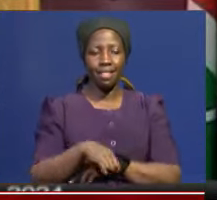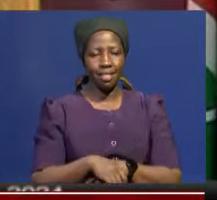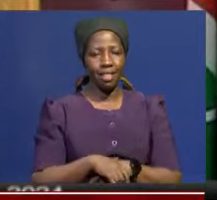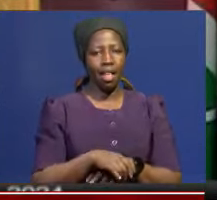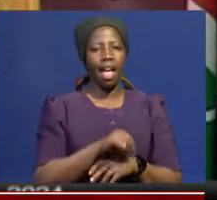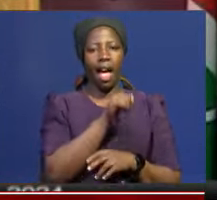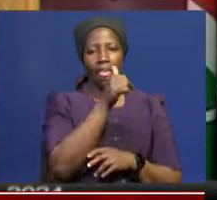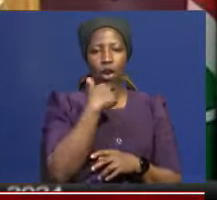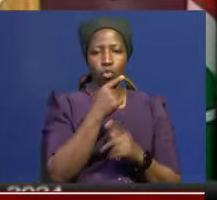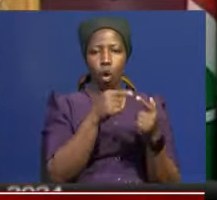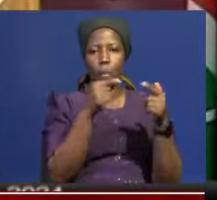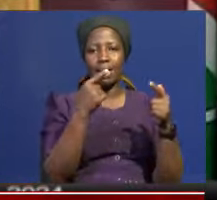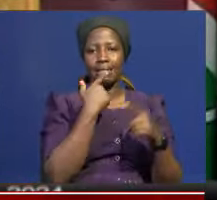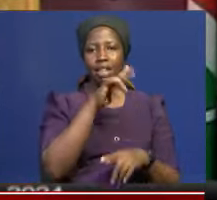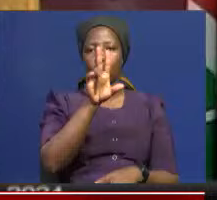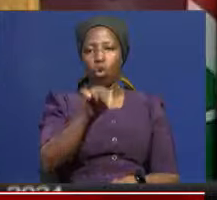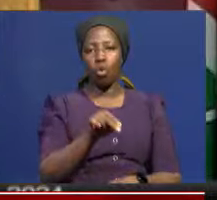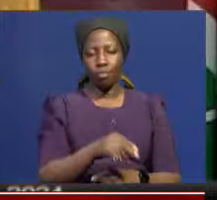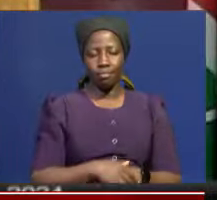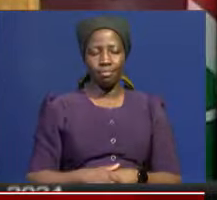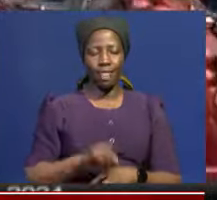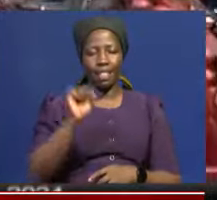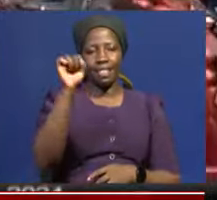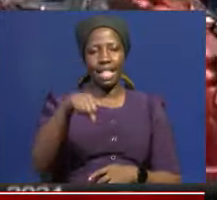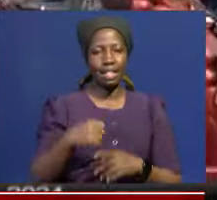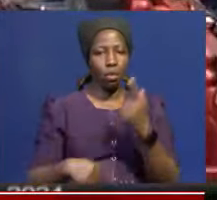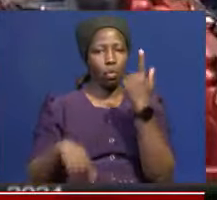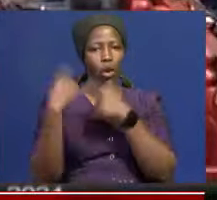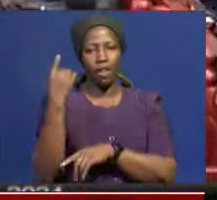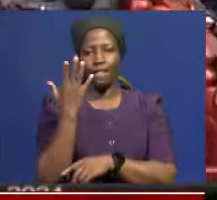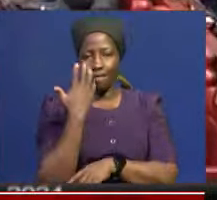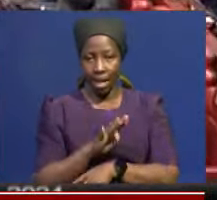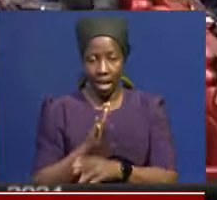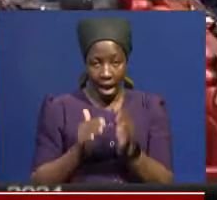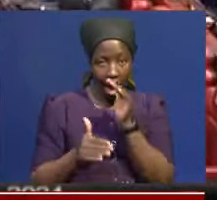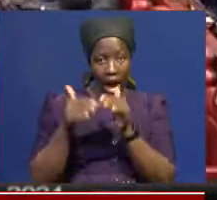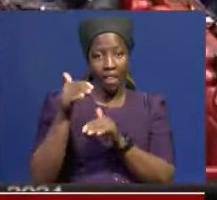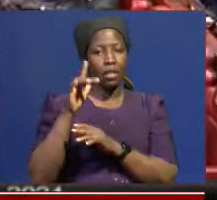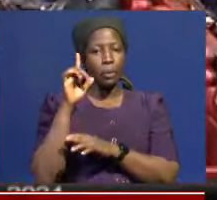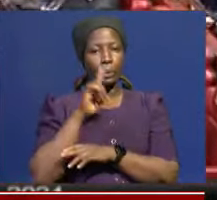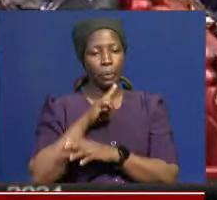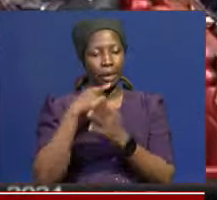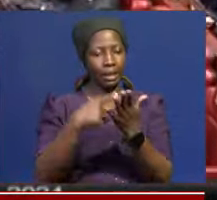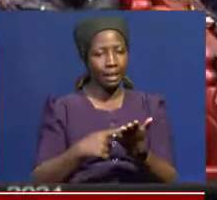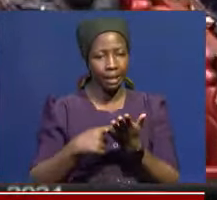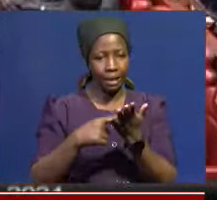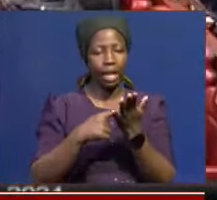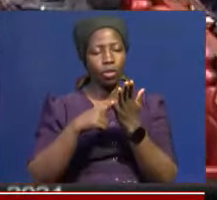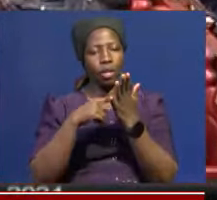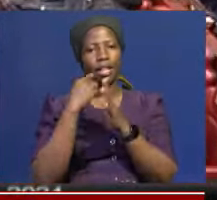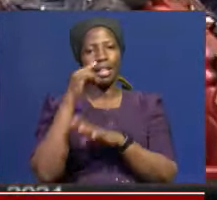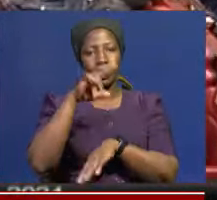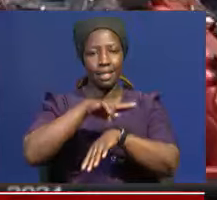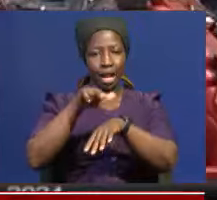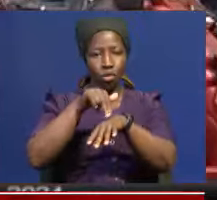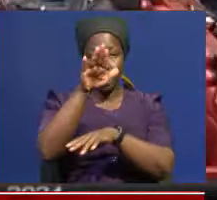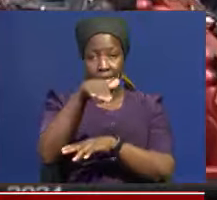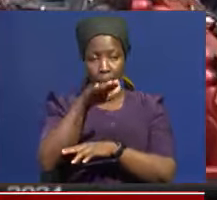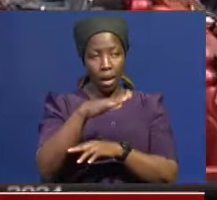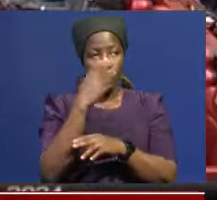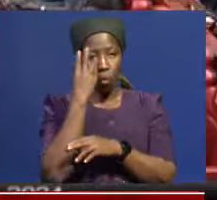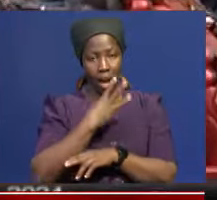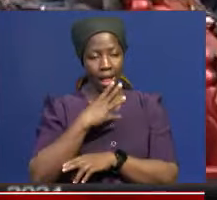nay? Nay. The ayes have it. After a fiery debate in the National Assembly Wednesday evening, majority members of